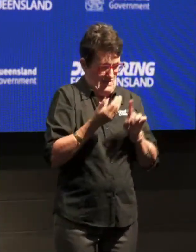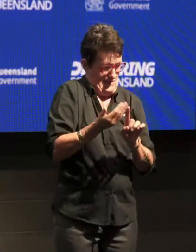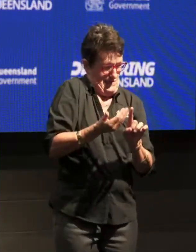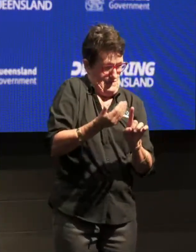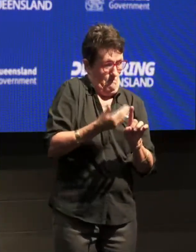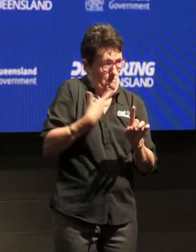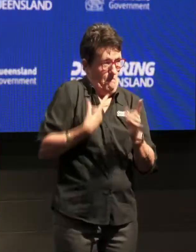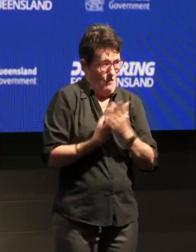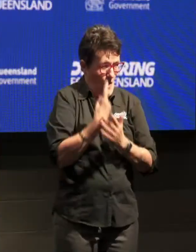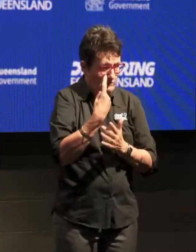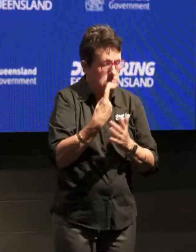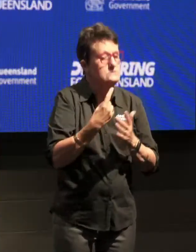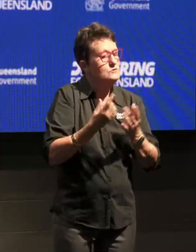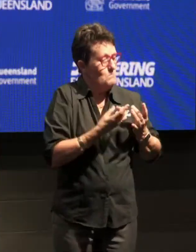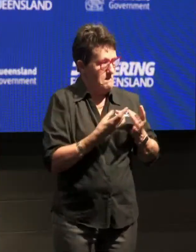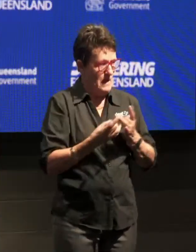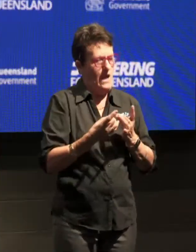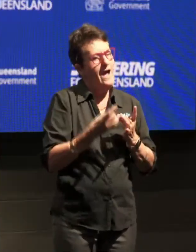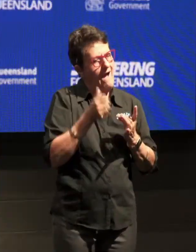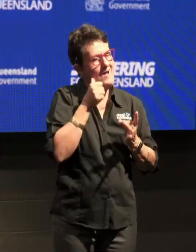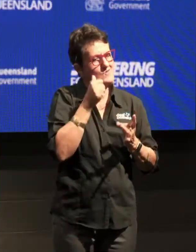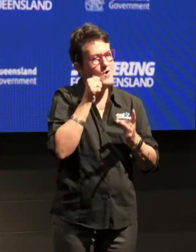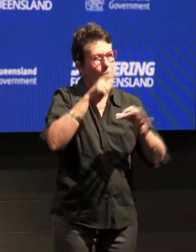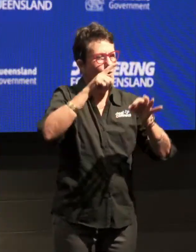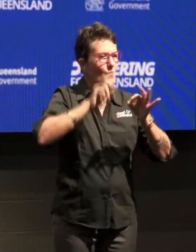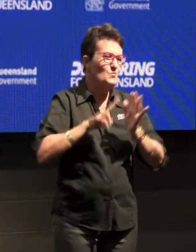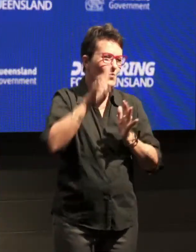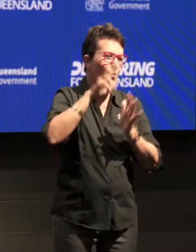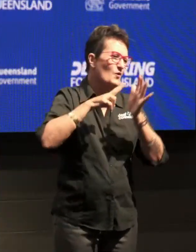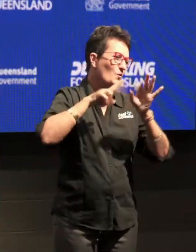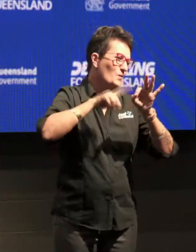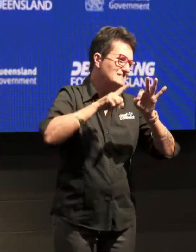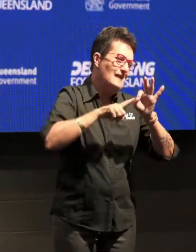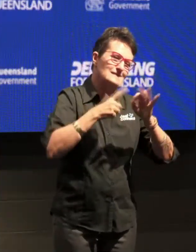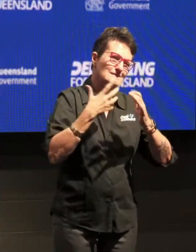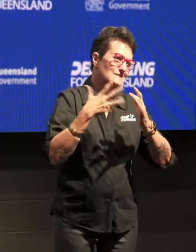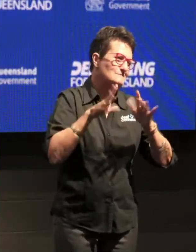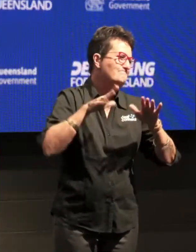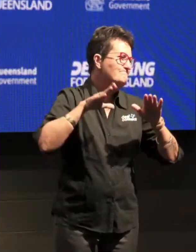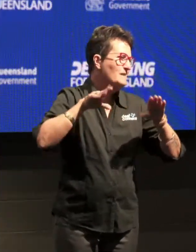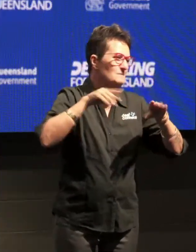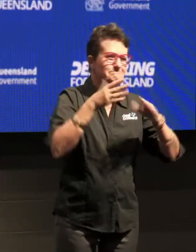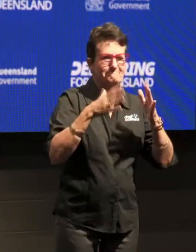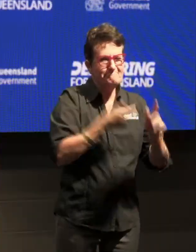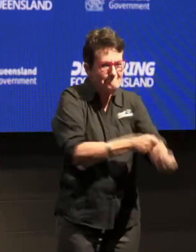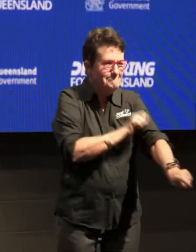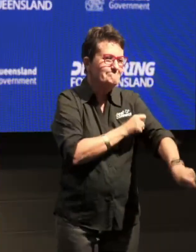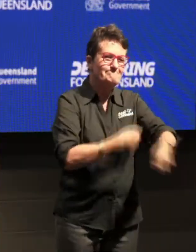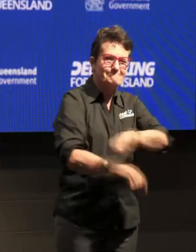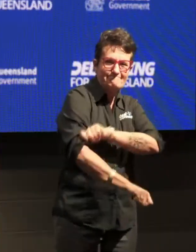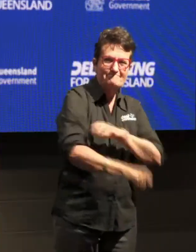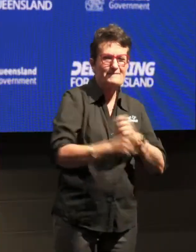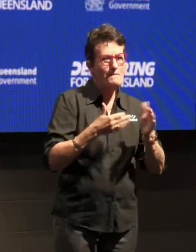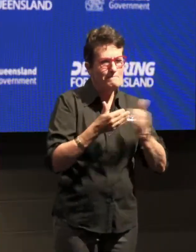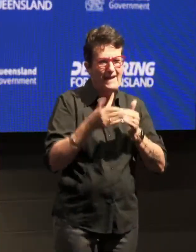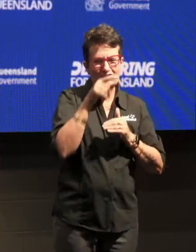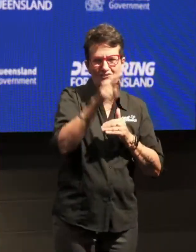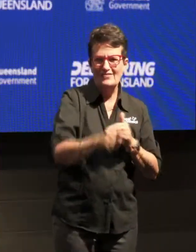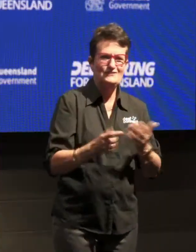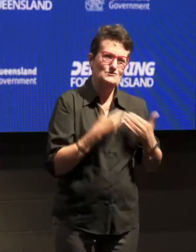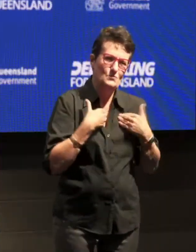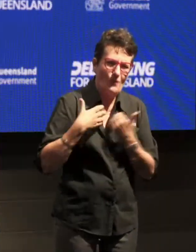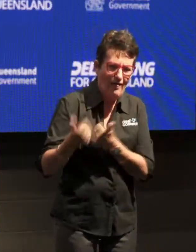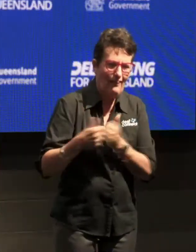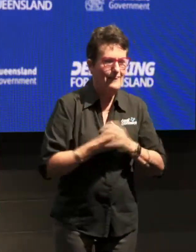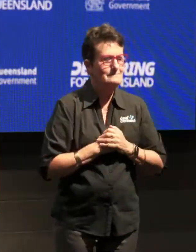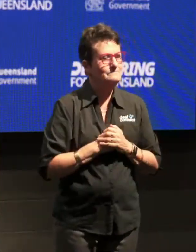and I have every faith in the ability of North Queenslanders to be able to handle events like this as they so often do. Let me